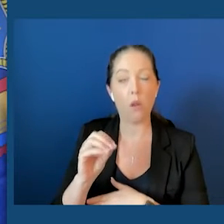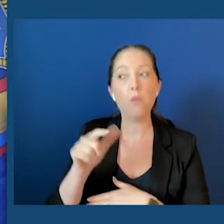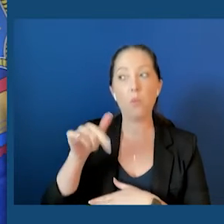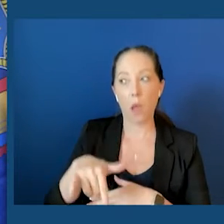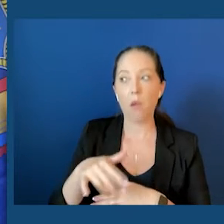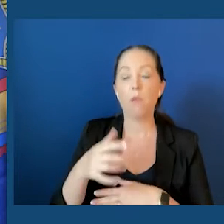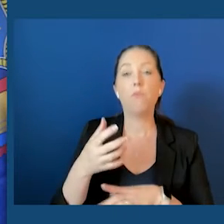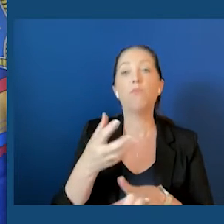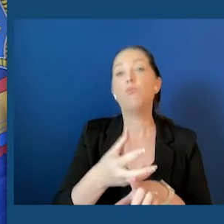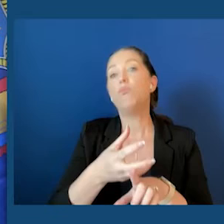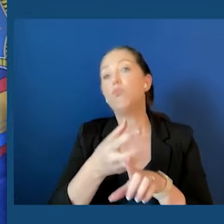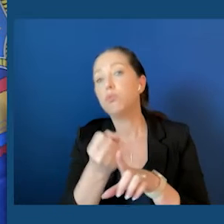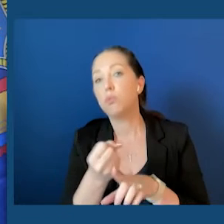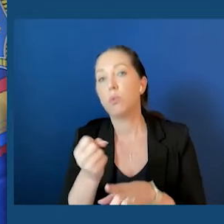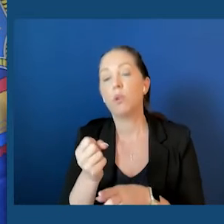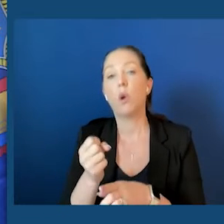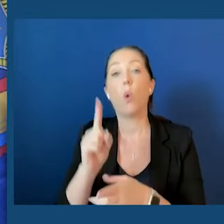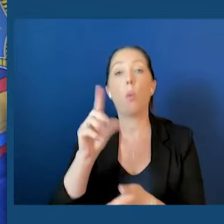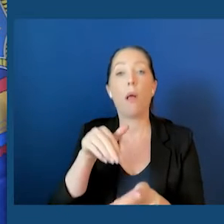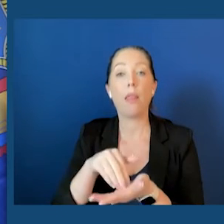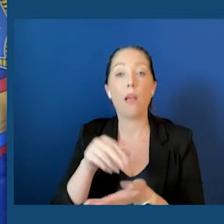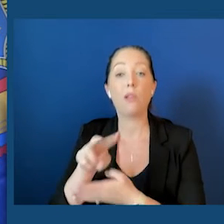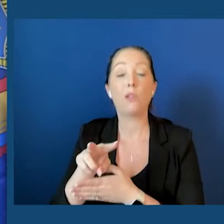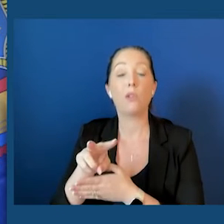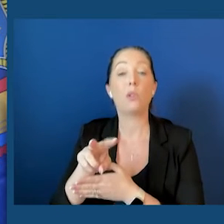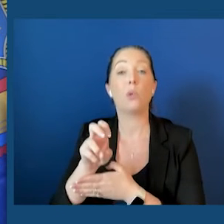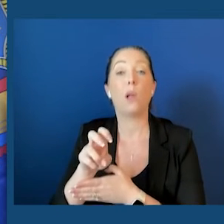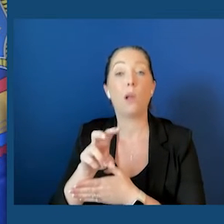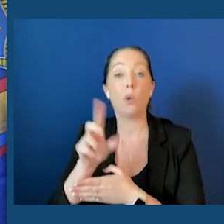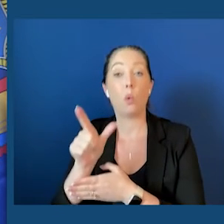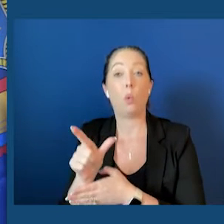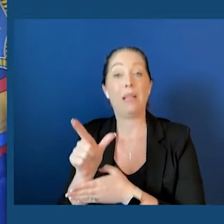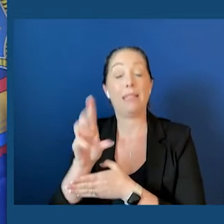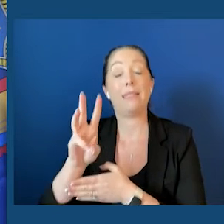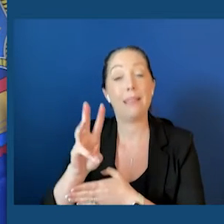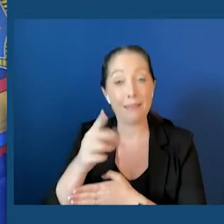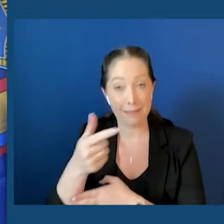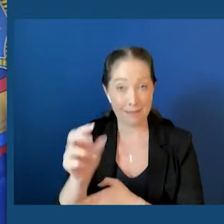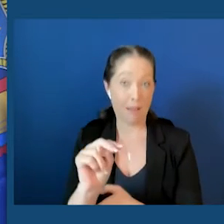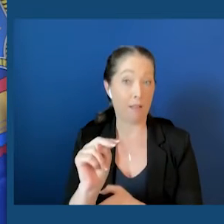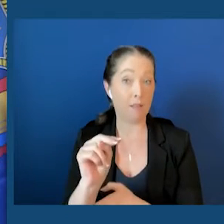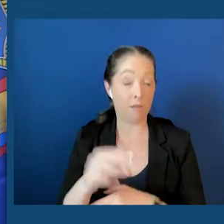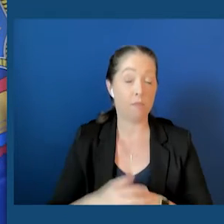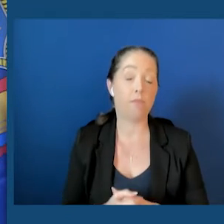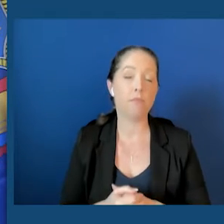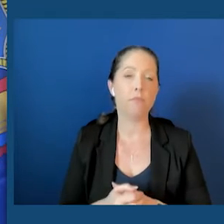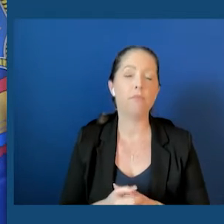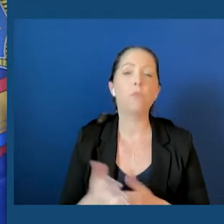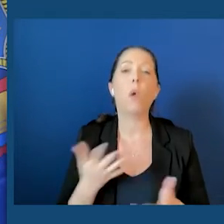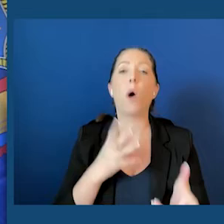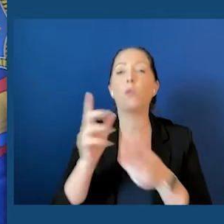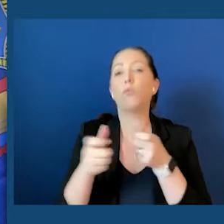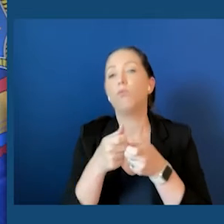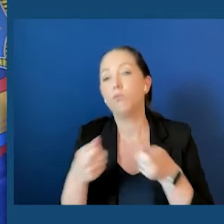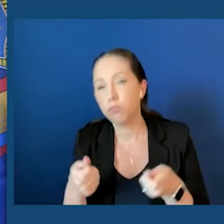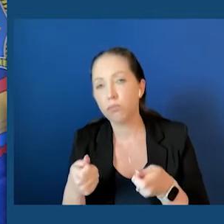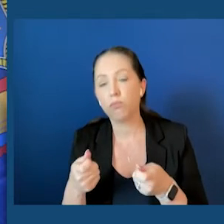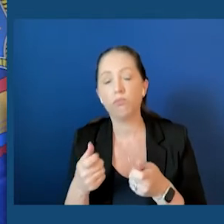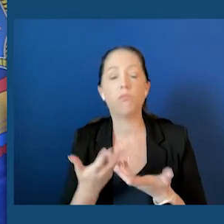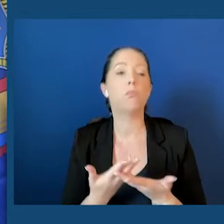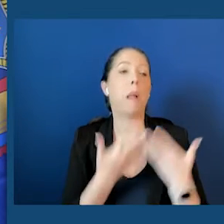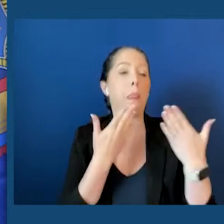of 1,226 guns. So I want to close by offering my gratitude to Governor